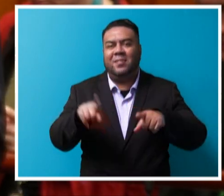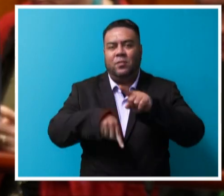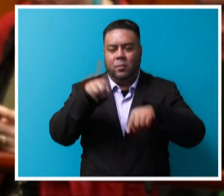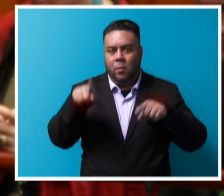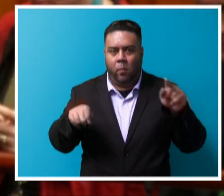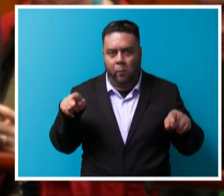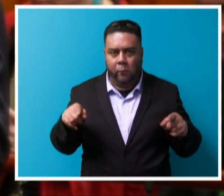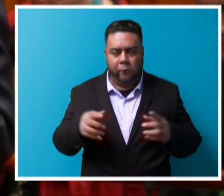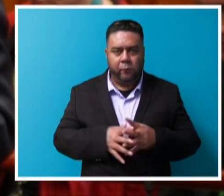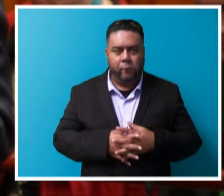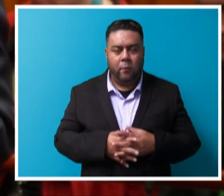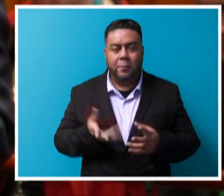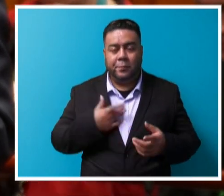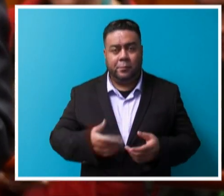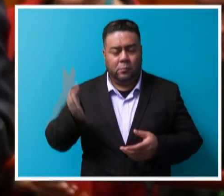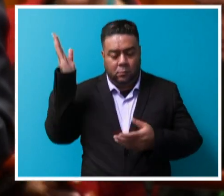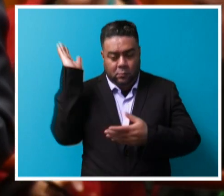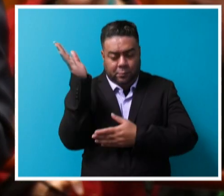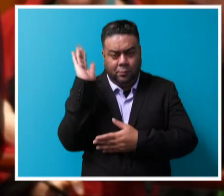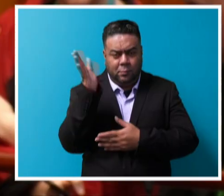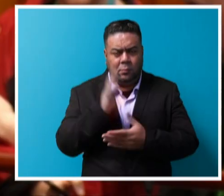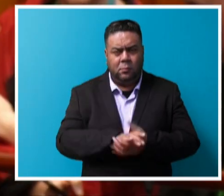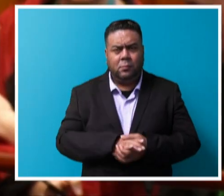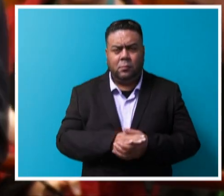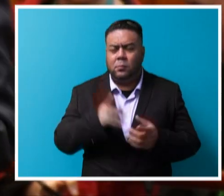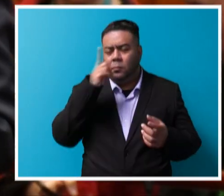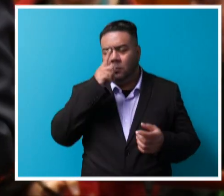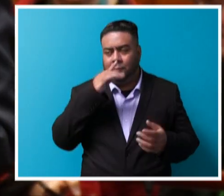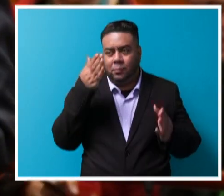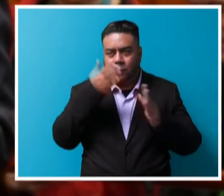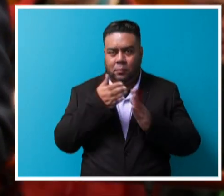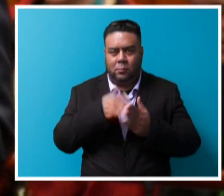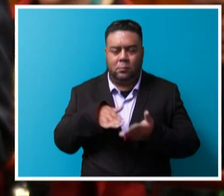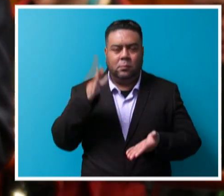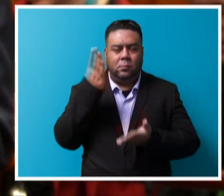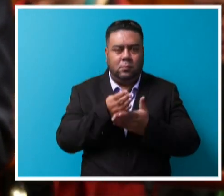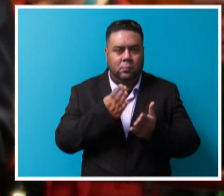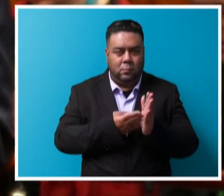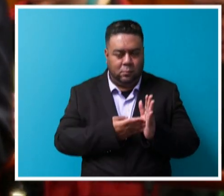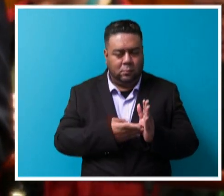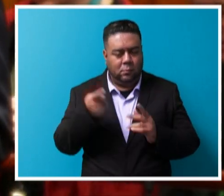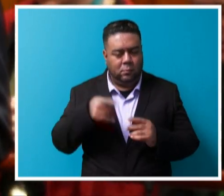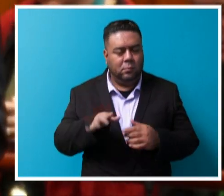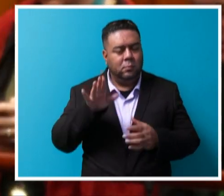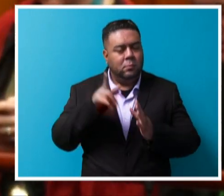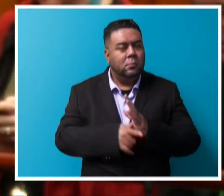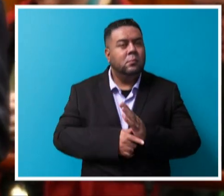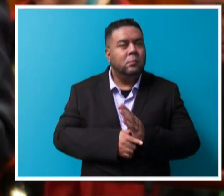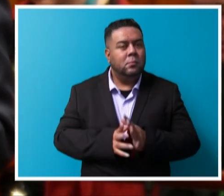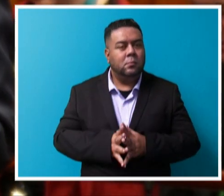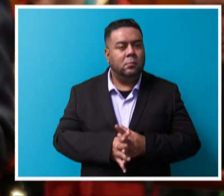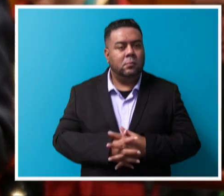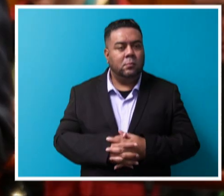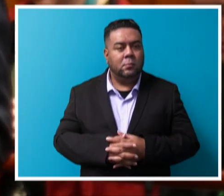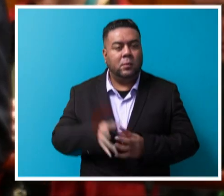Finance for presenting a responsible and people-centered budget in this trying global time.